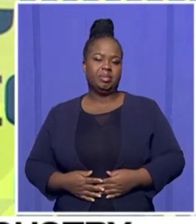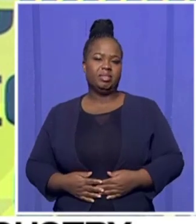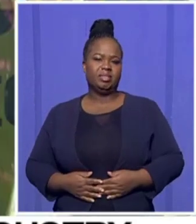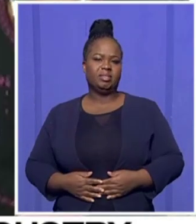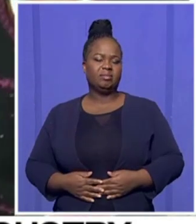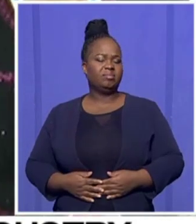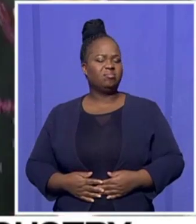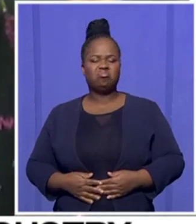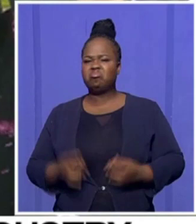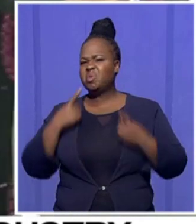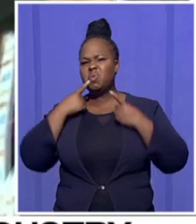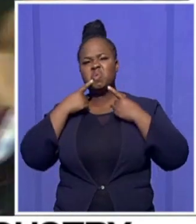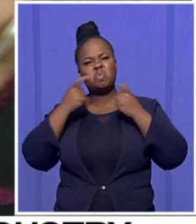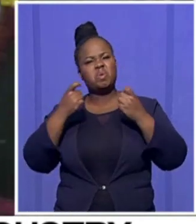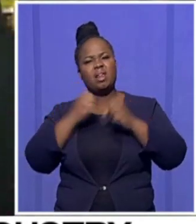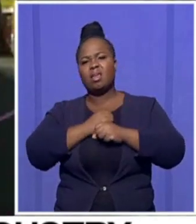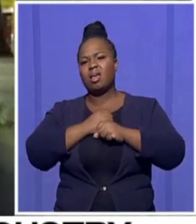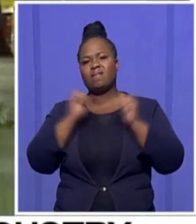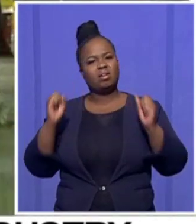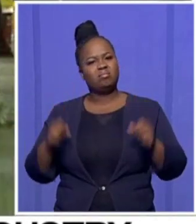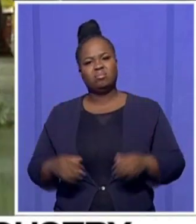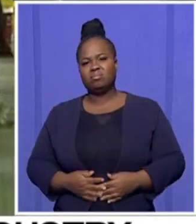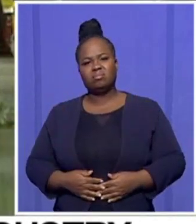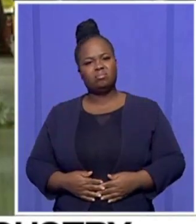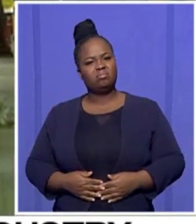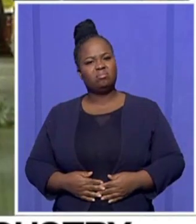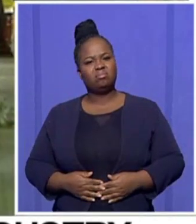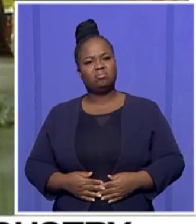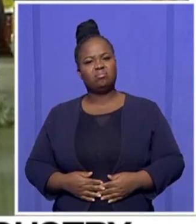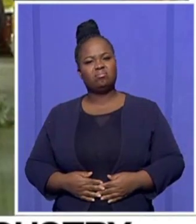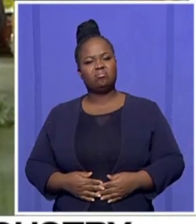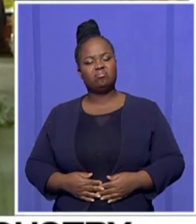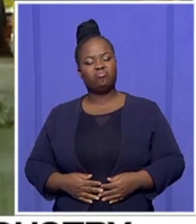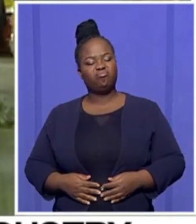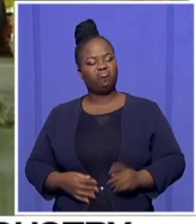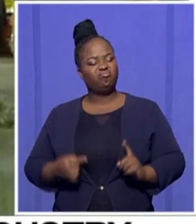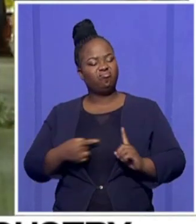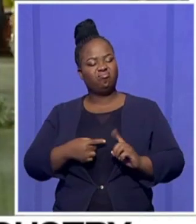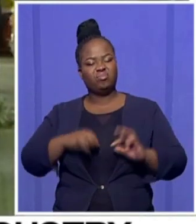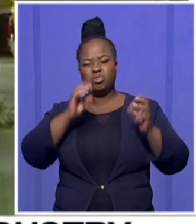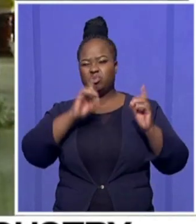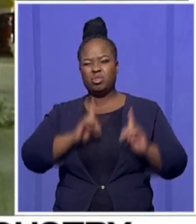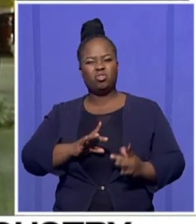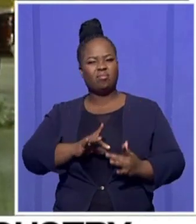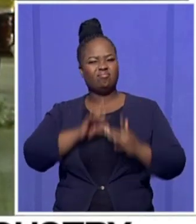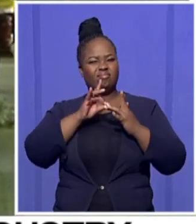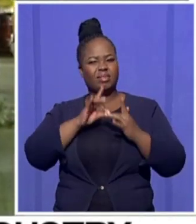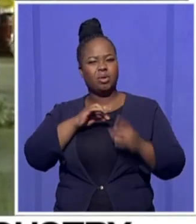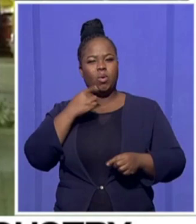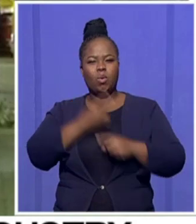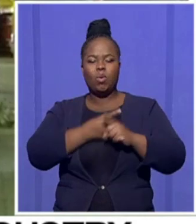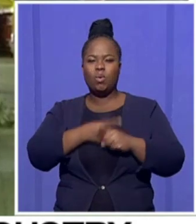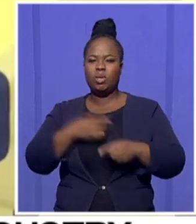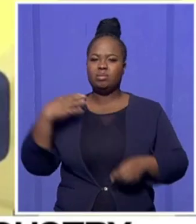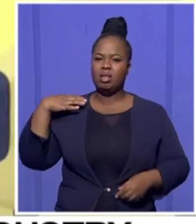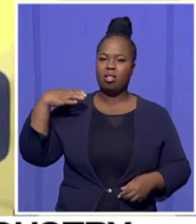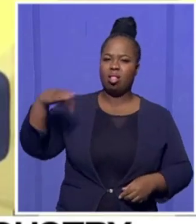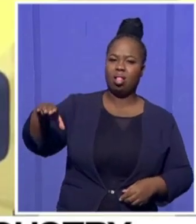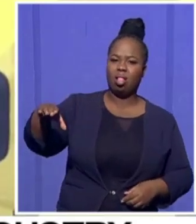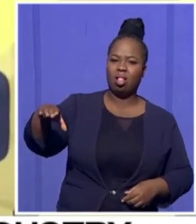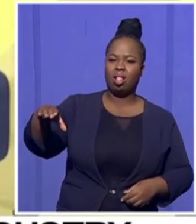never complained. He was a very unique person. Every time I would give him a task,